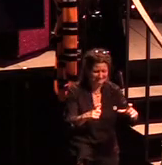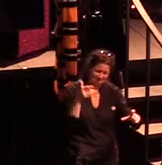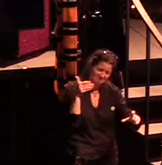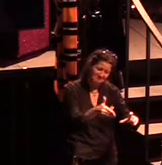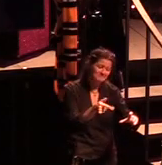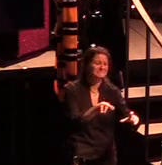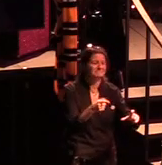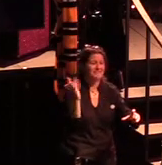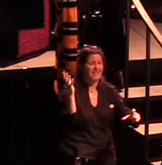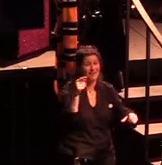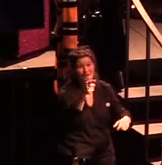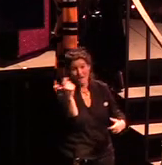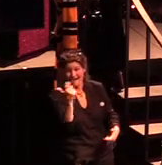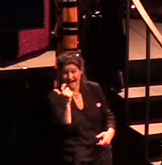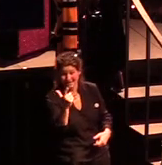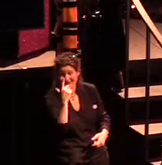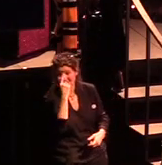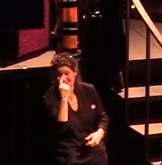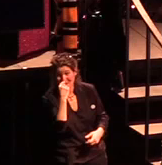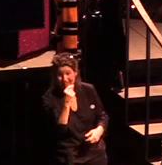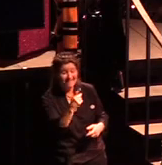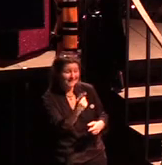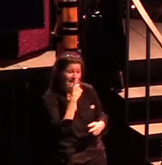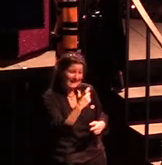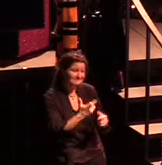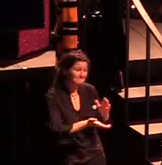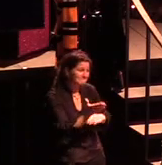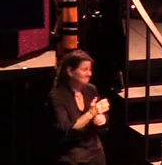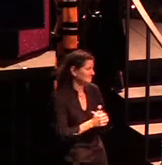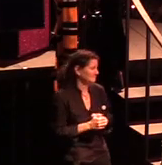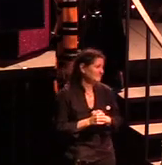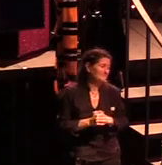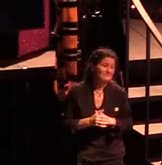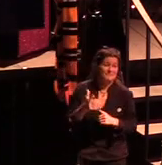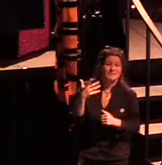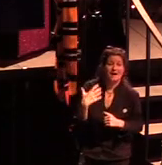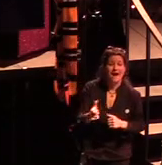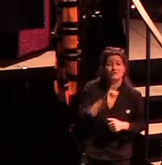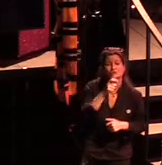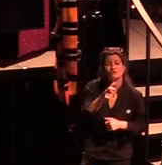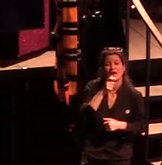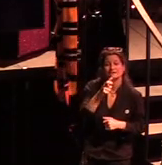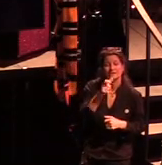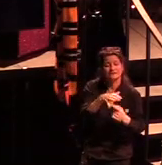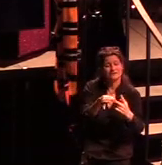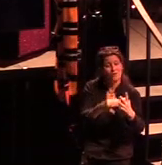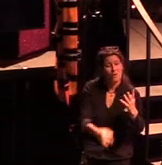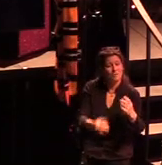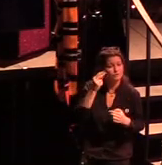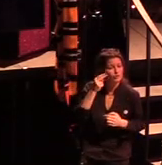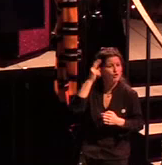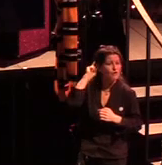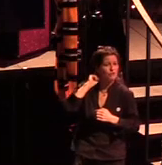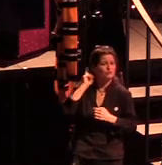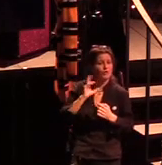you're laughing but it's quite possible at this point sausage biscuit and I have Tourette's syndrome biscuit and neurological condition